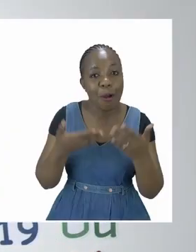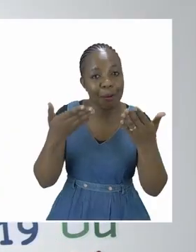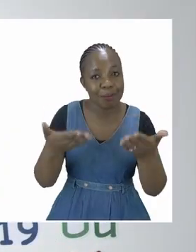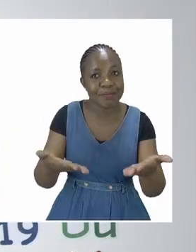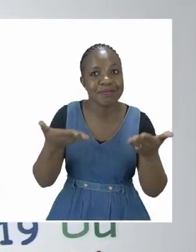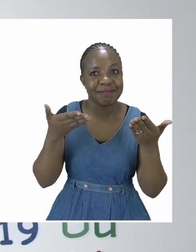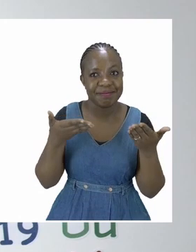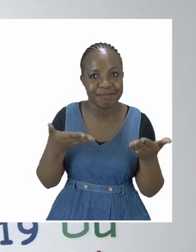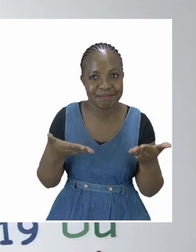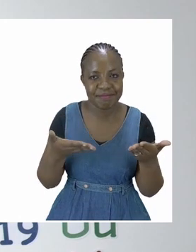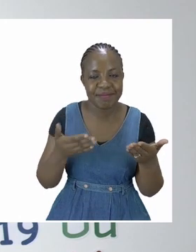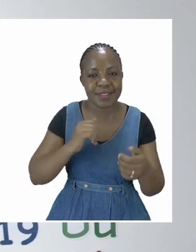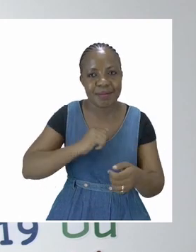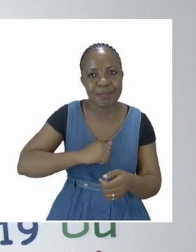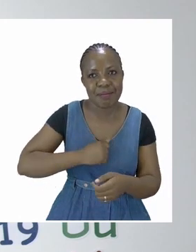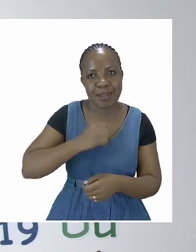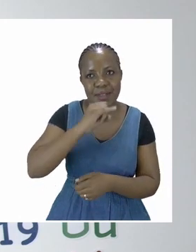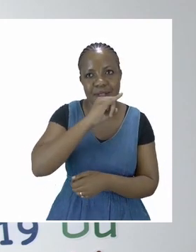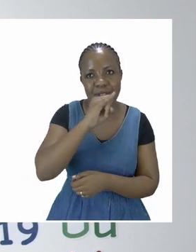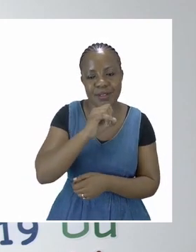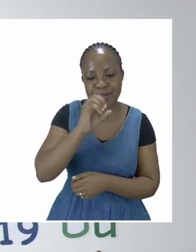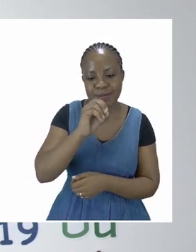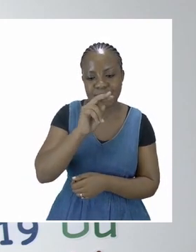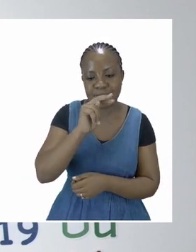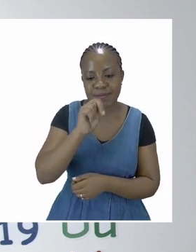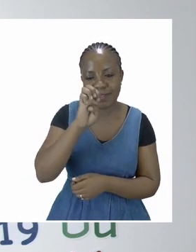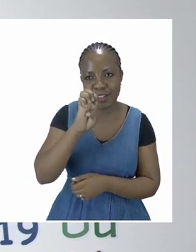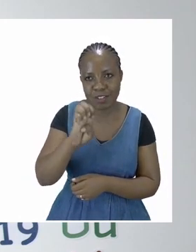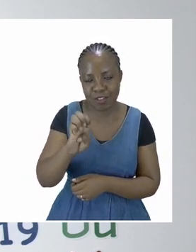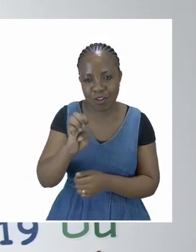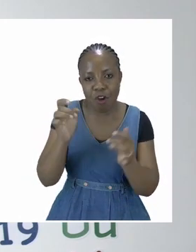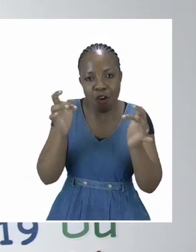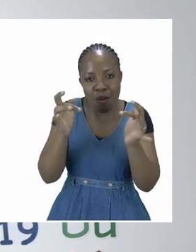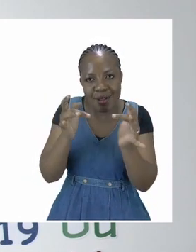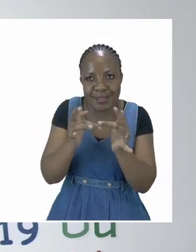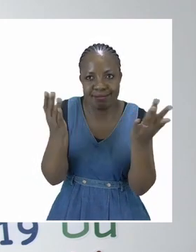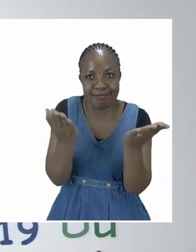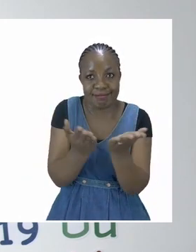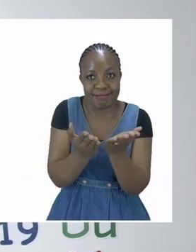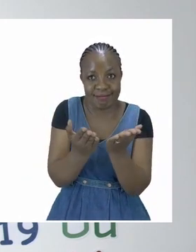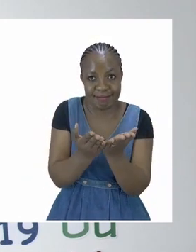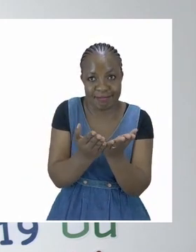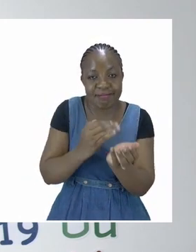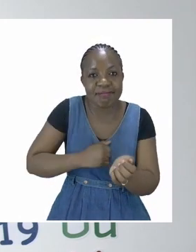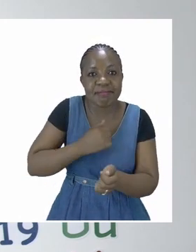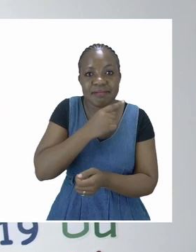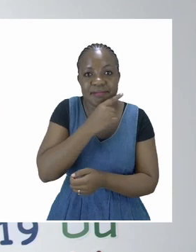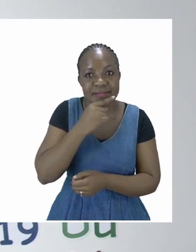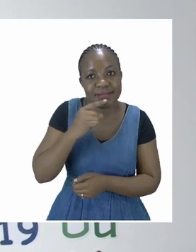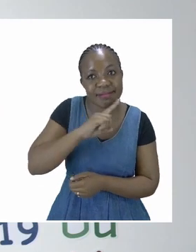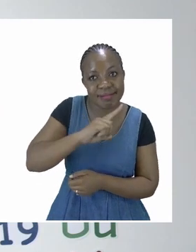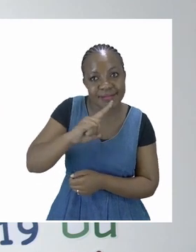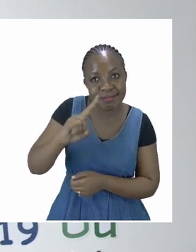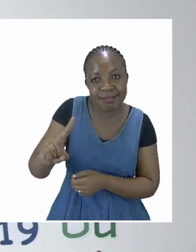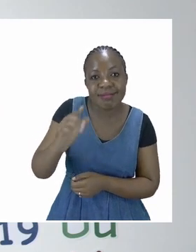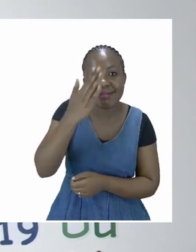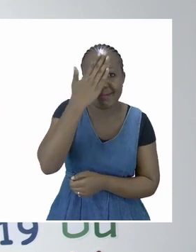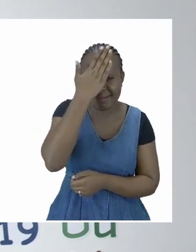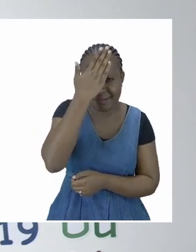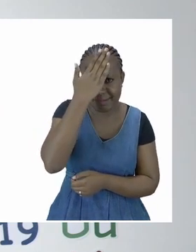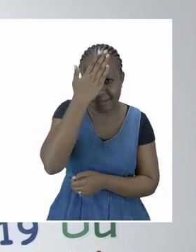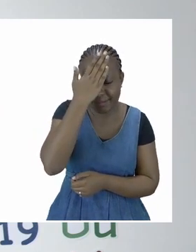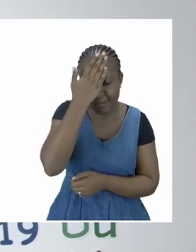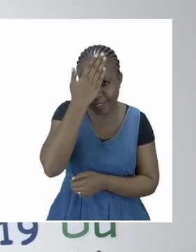Welcome to My Zone Online School. My name is Teacher Mutsa. Get your education